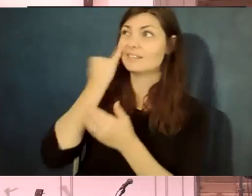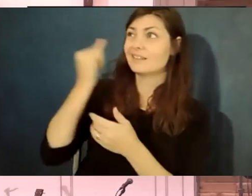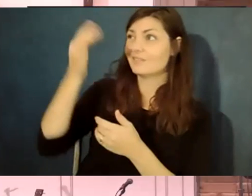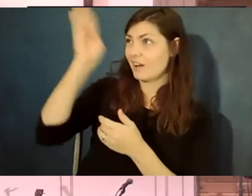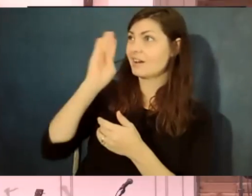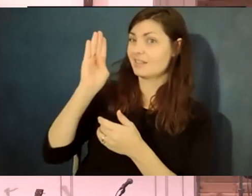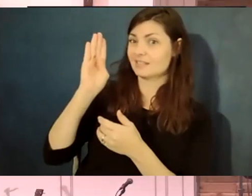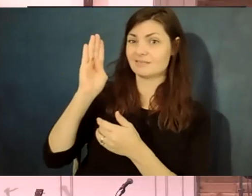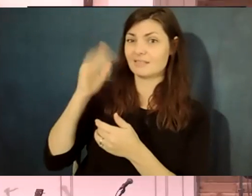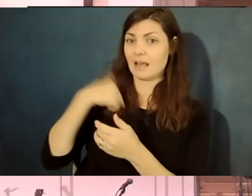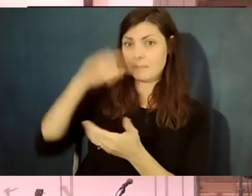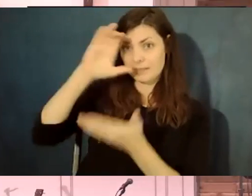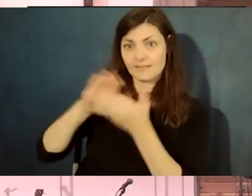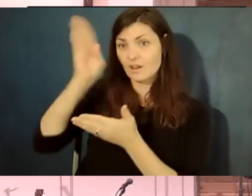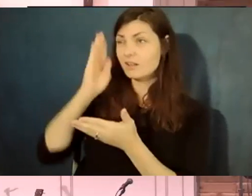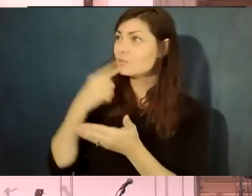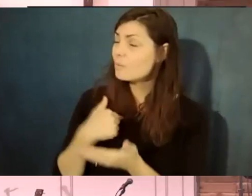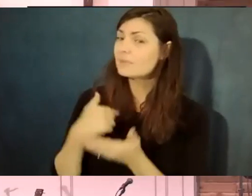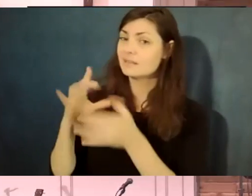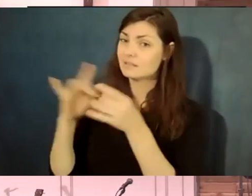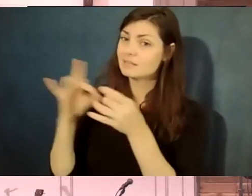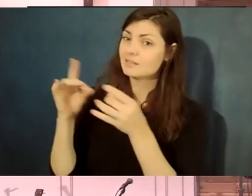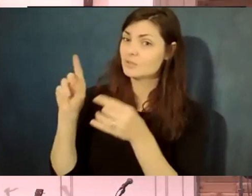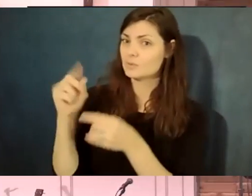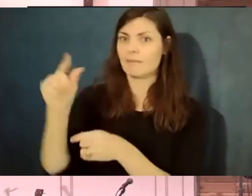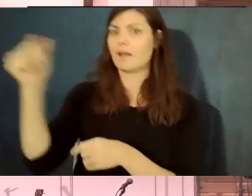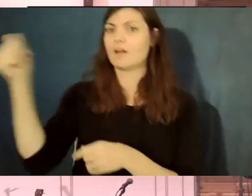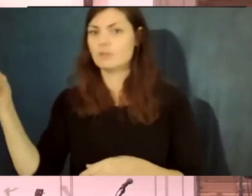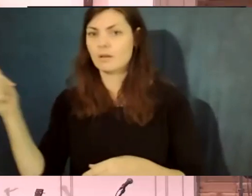you believe, I believe, that God has clearly spoken something.